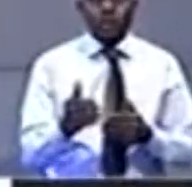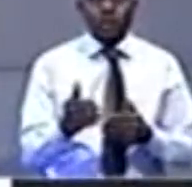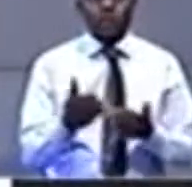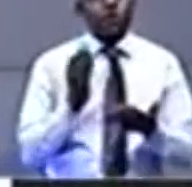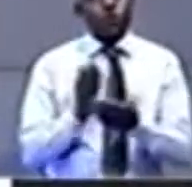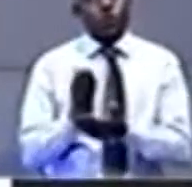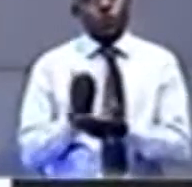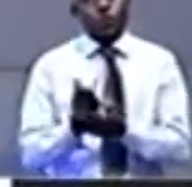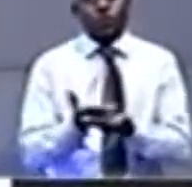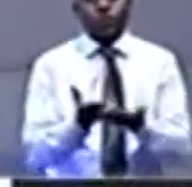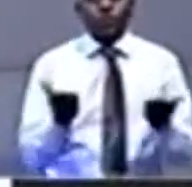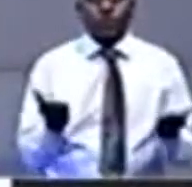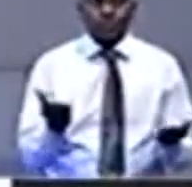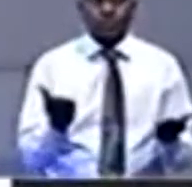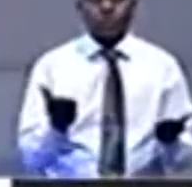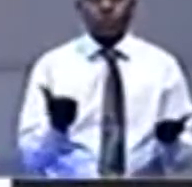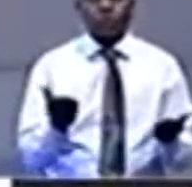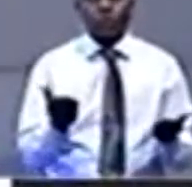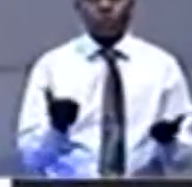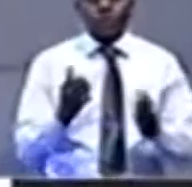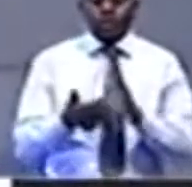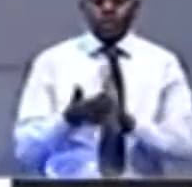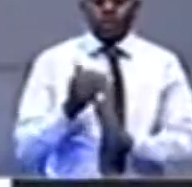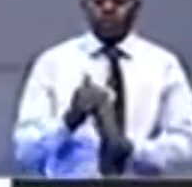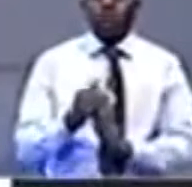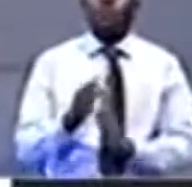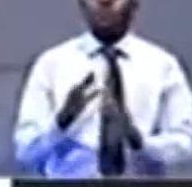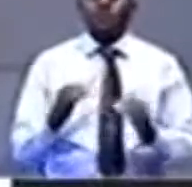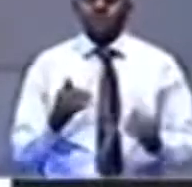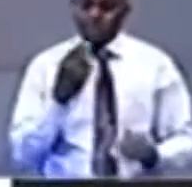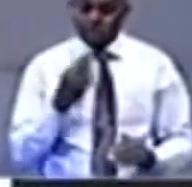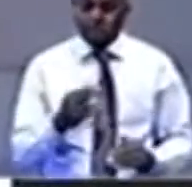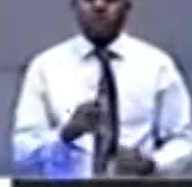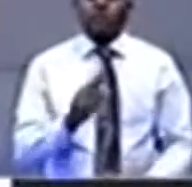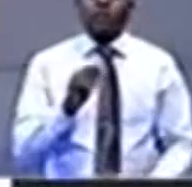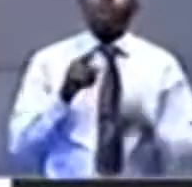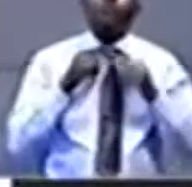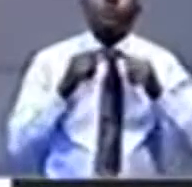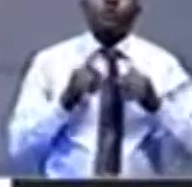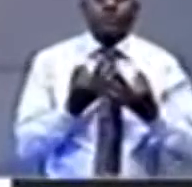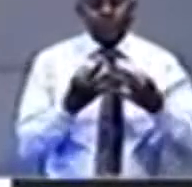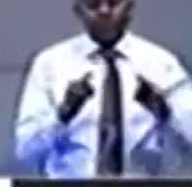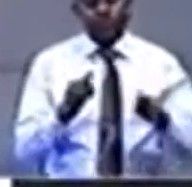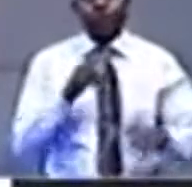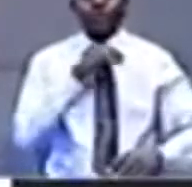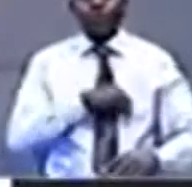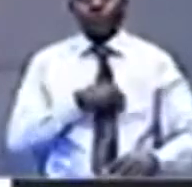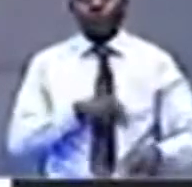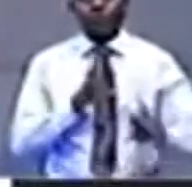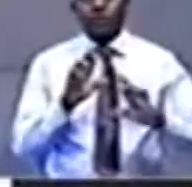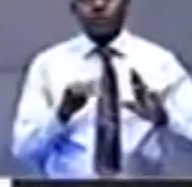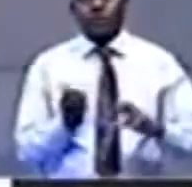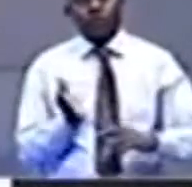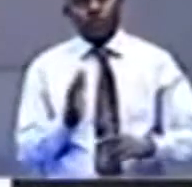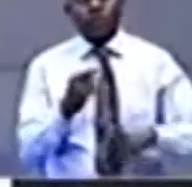exactly like her. Professor Kayiwa asserts that Pastor Kiwedde is free from his sins and ready and wants him